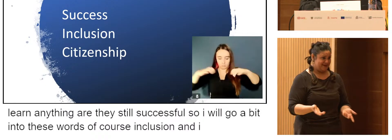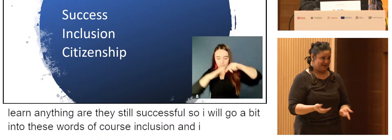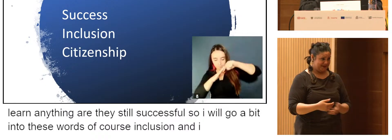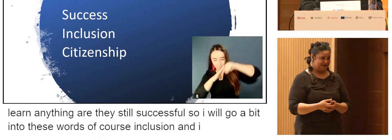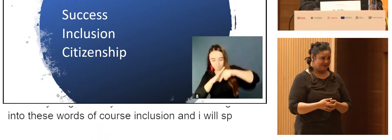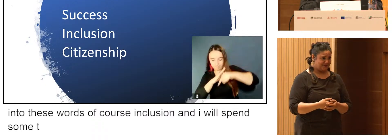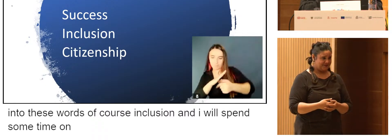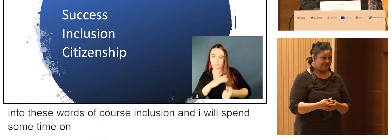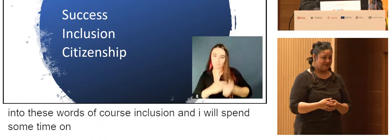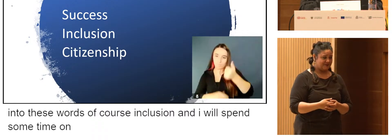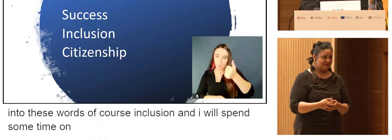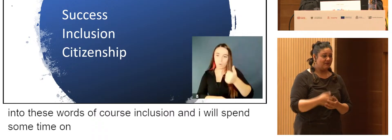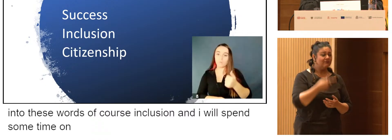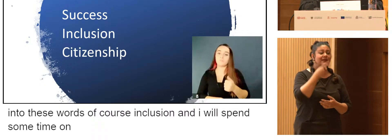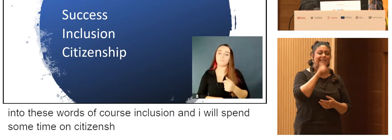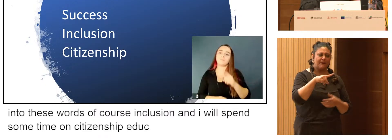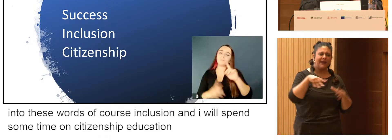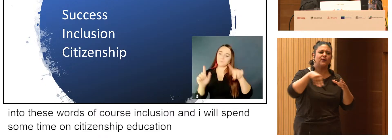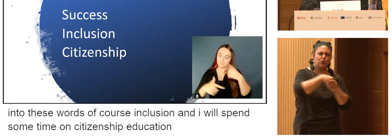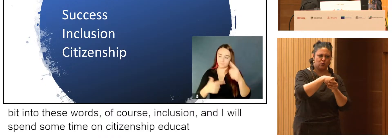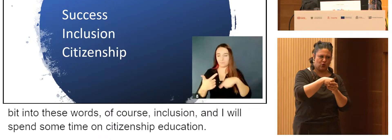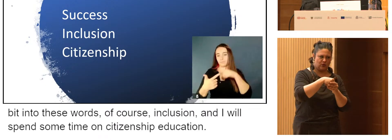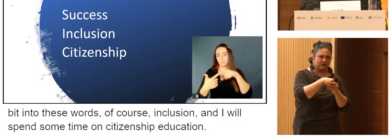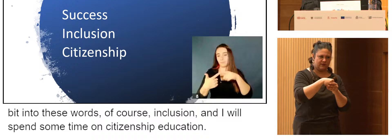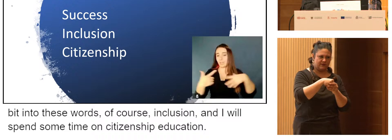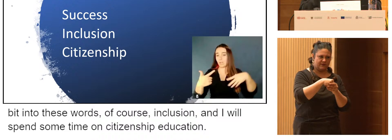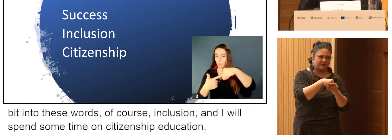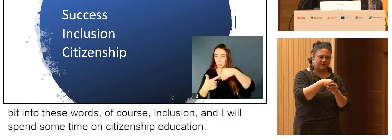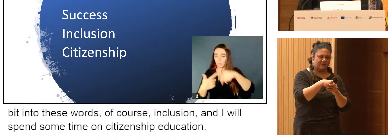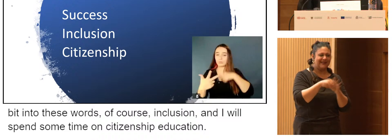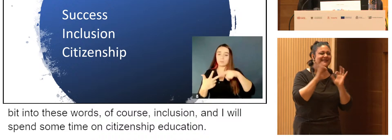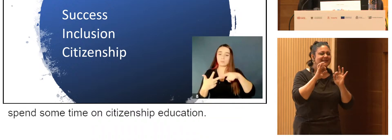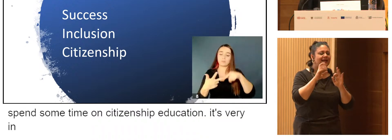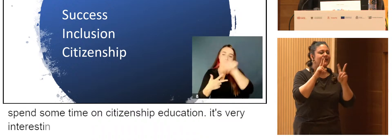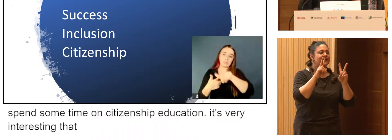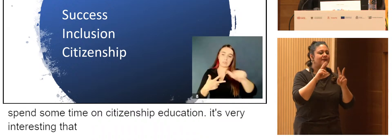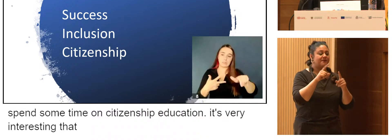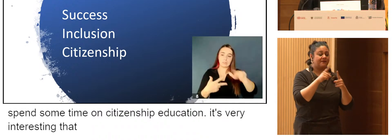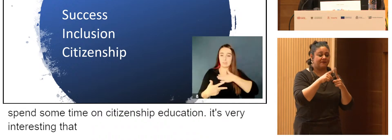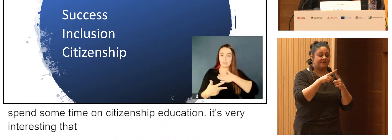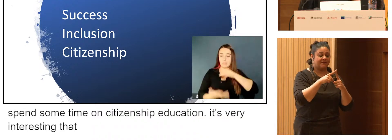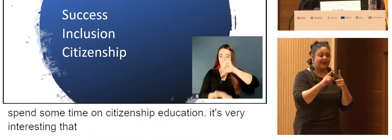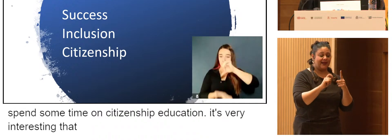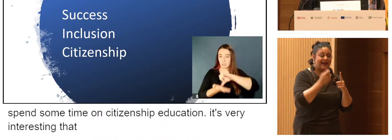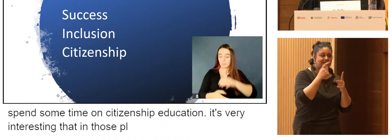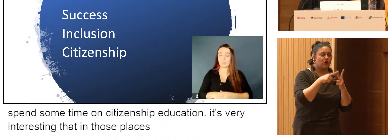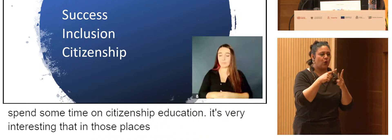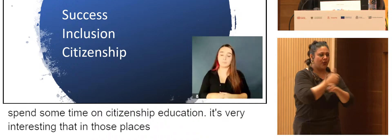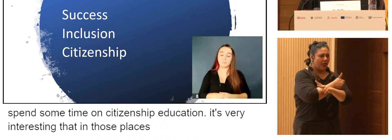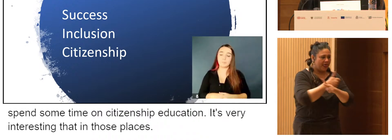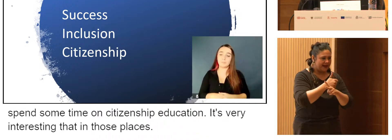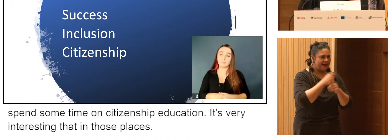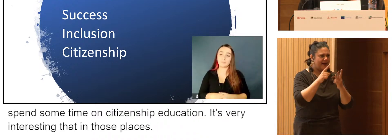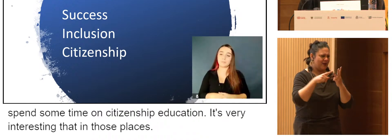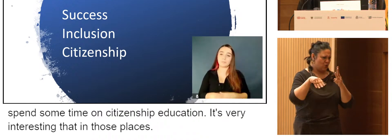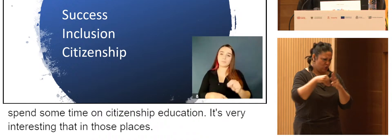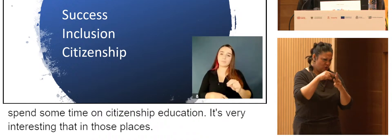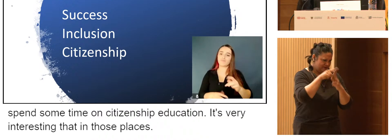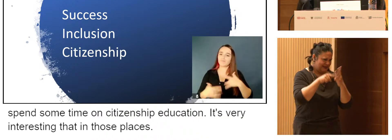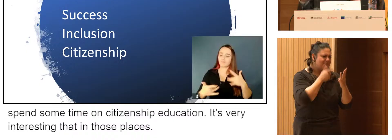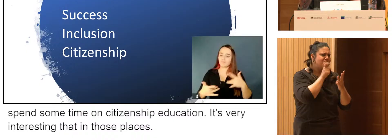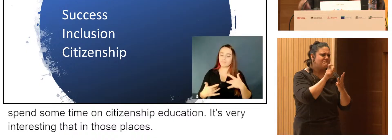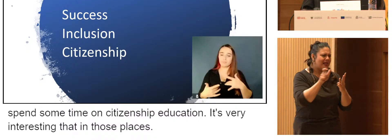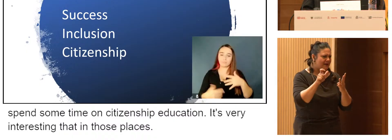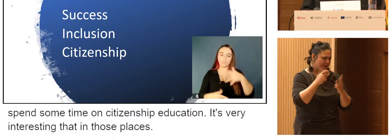on citizenship education. It's very interesting that in those places, and in these,